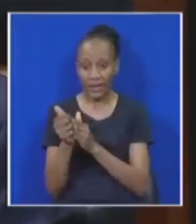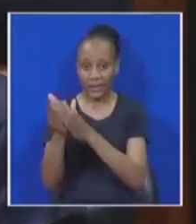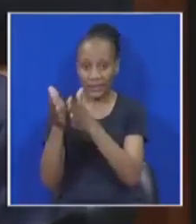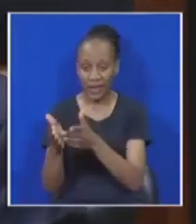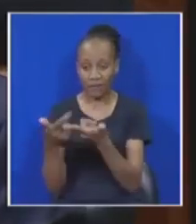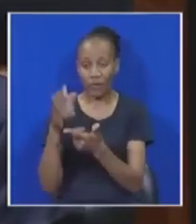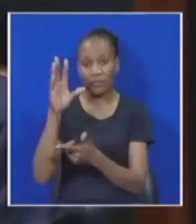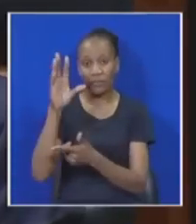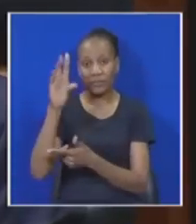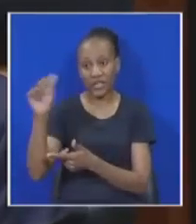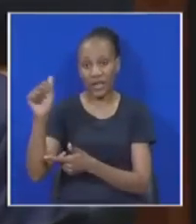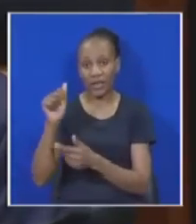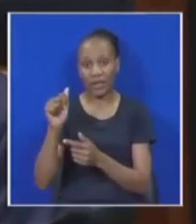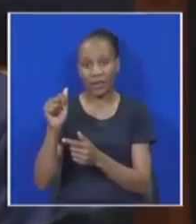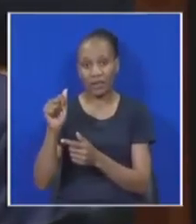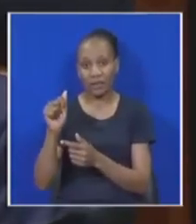Opposition, Honorable Maimane.